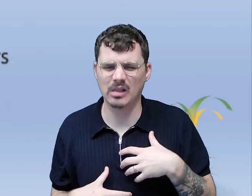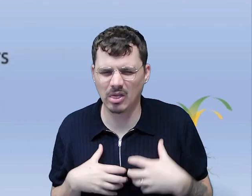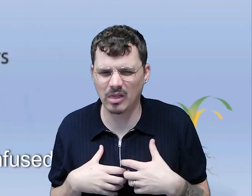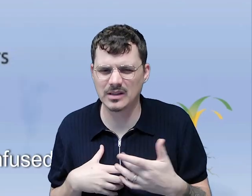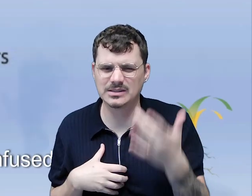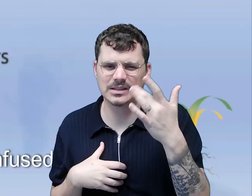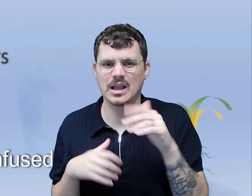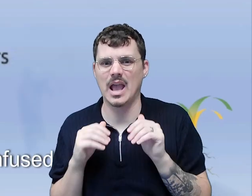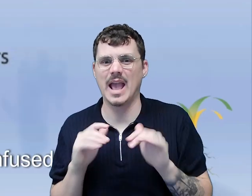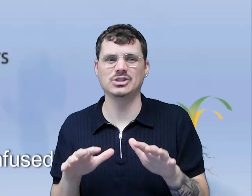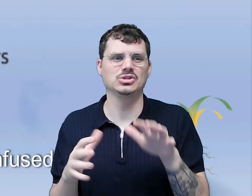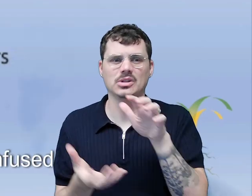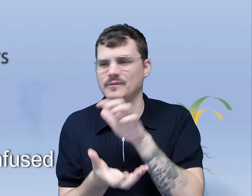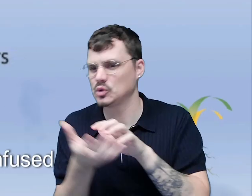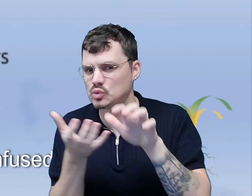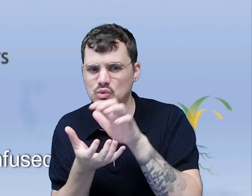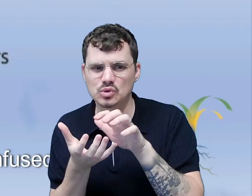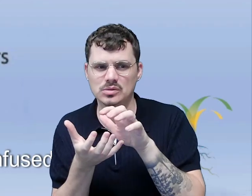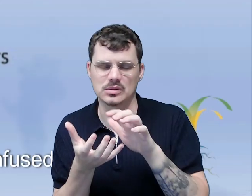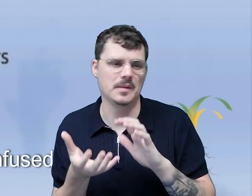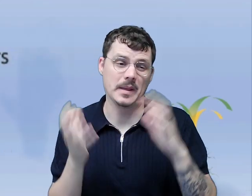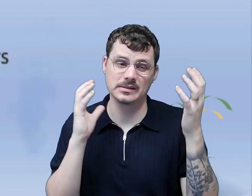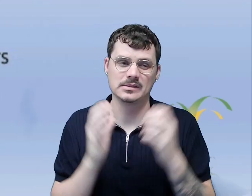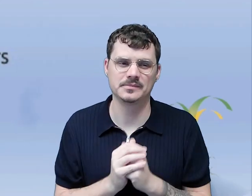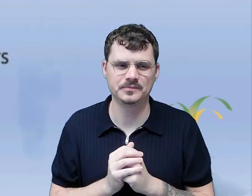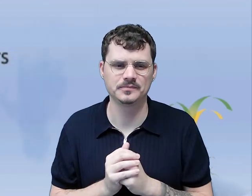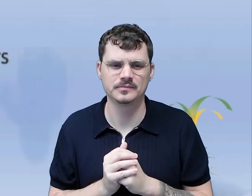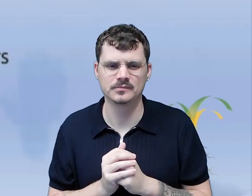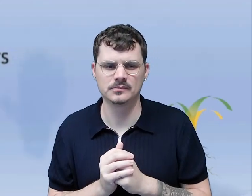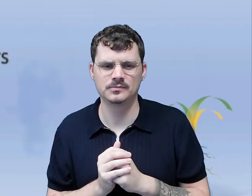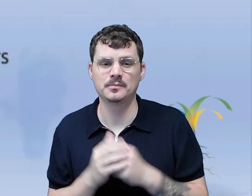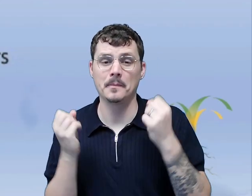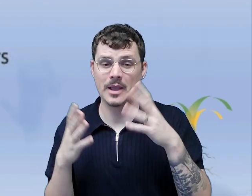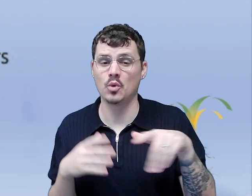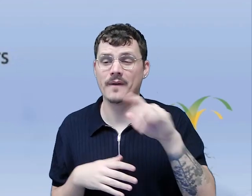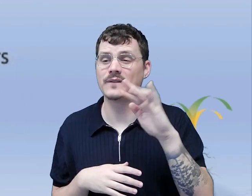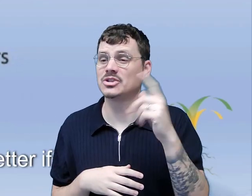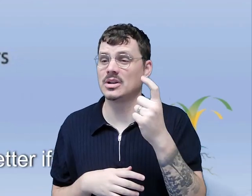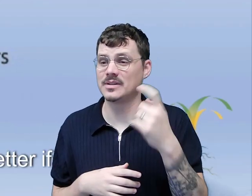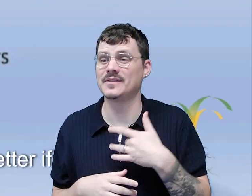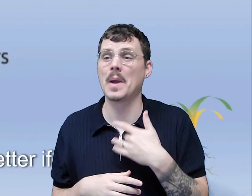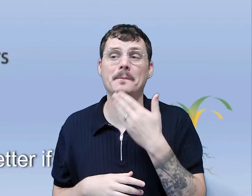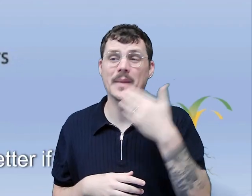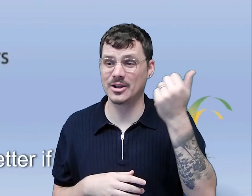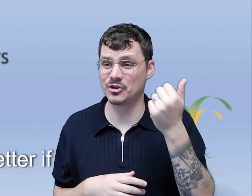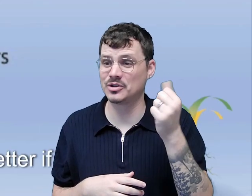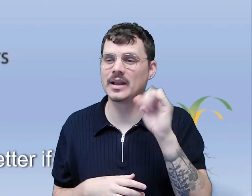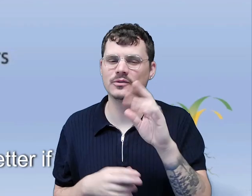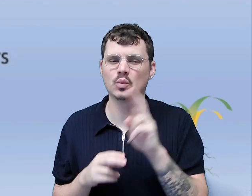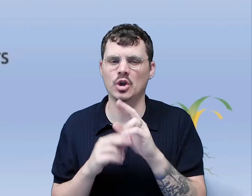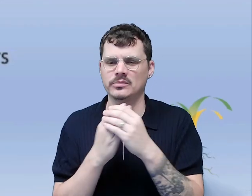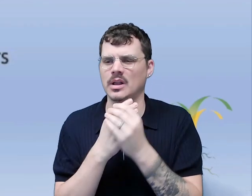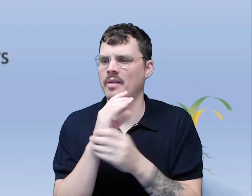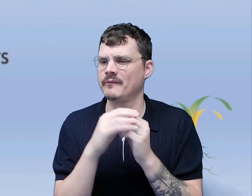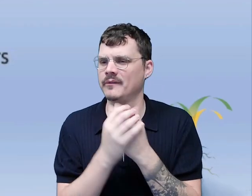be sick to their stomach, anxious, confused. It's a mess. Many people with Fragile X feel better if